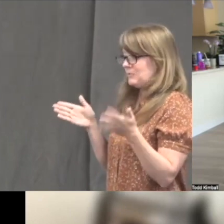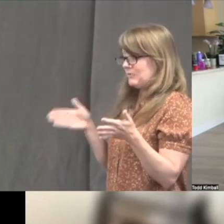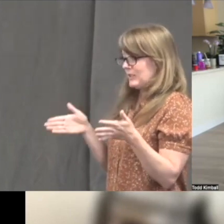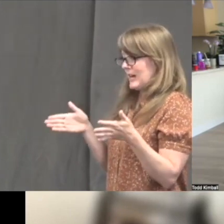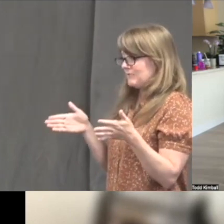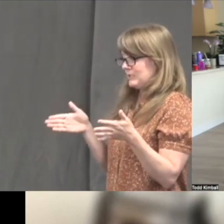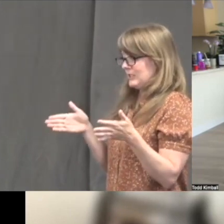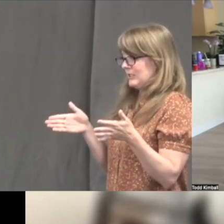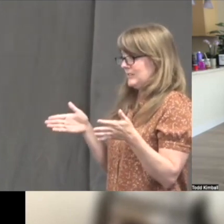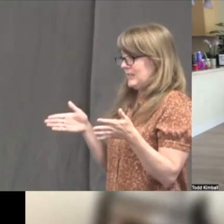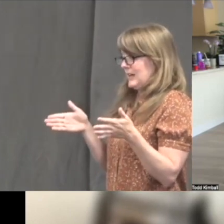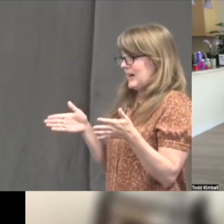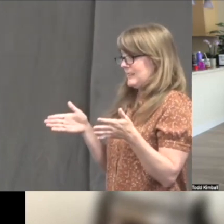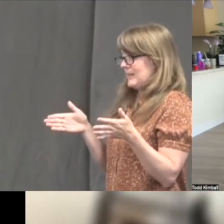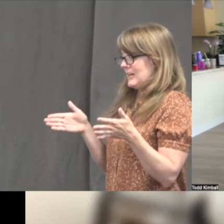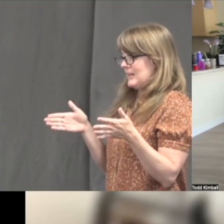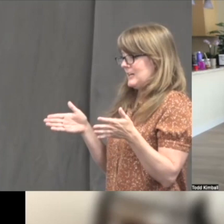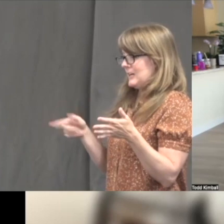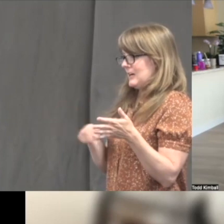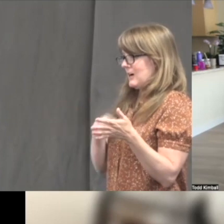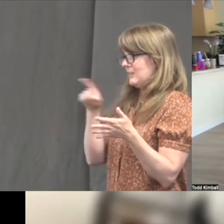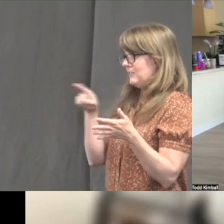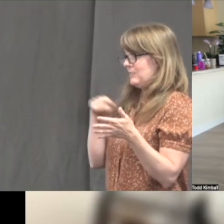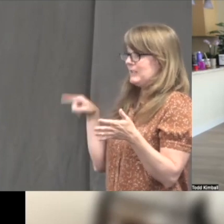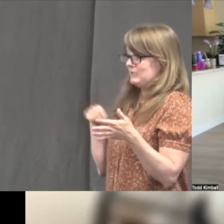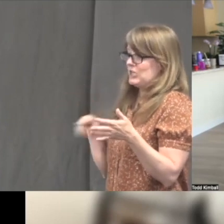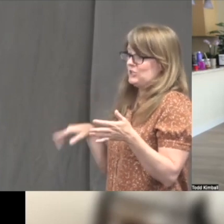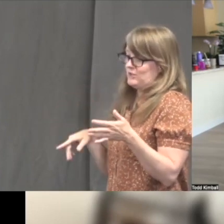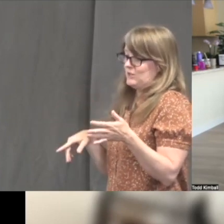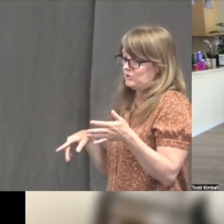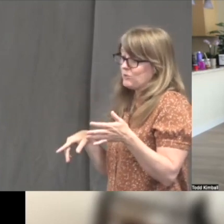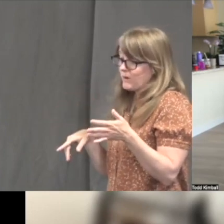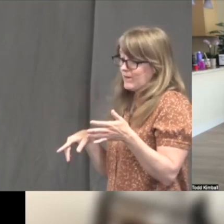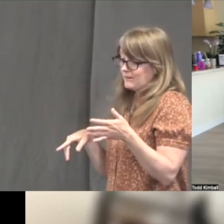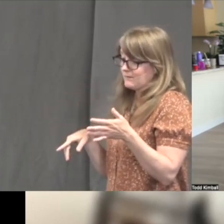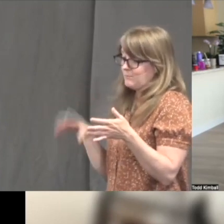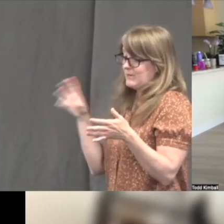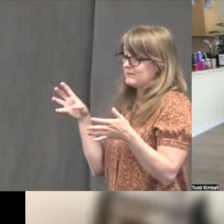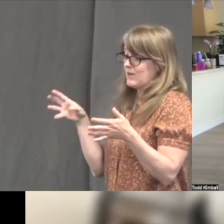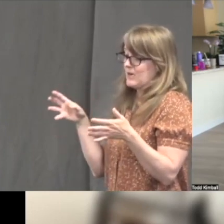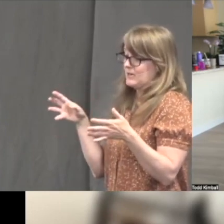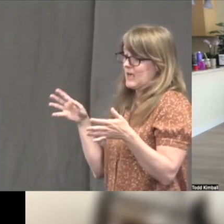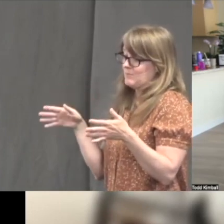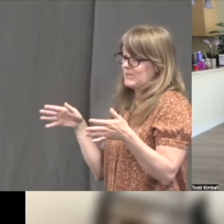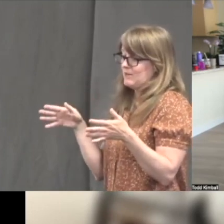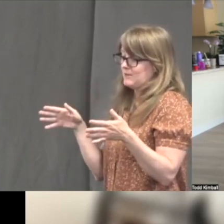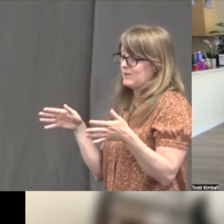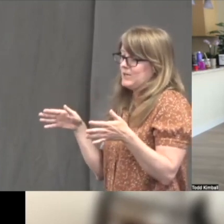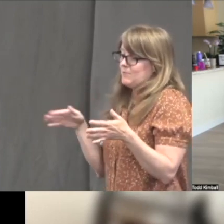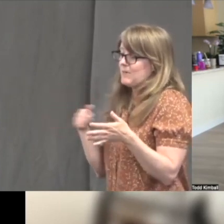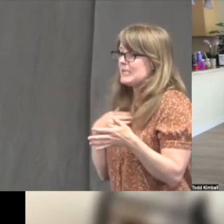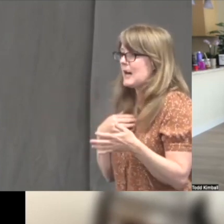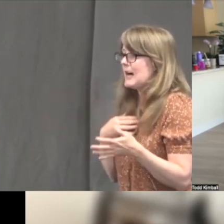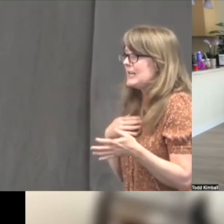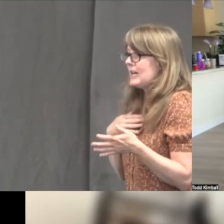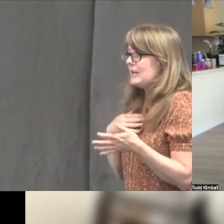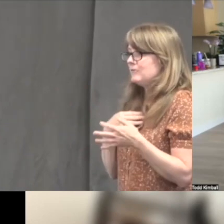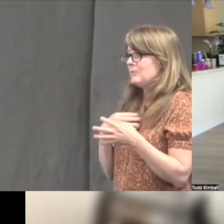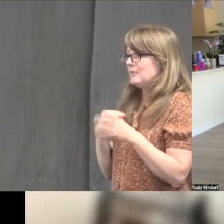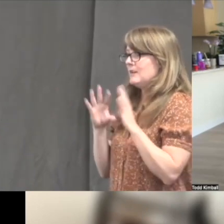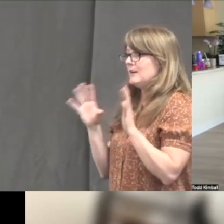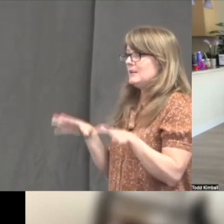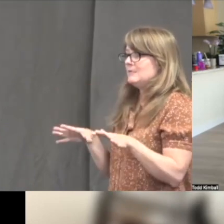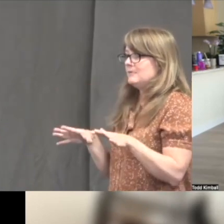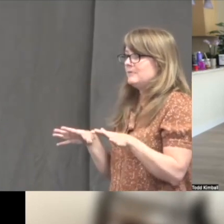behavior before and after? And then are the females changing their choice based on that behavior? My gut, and